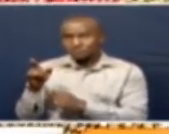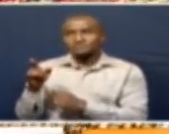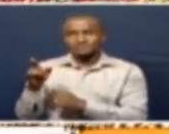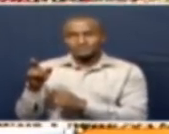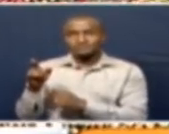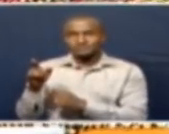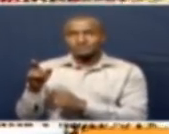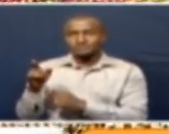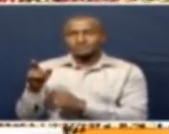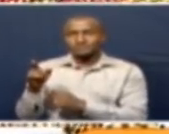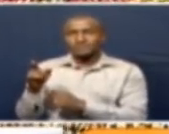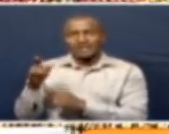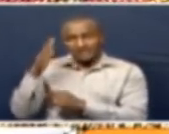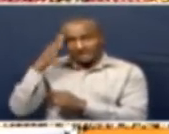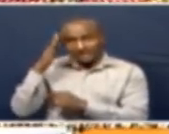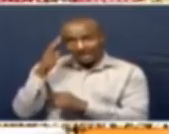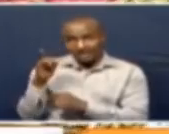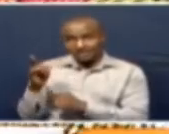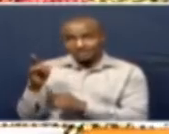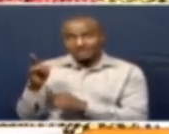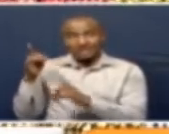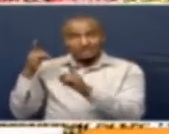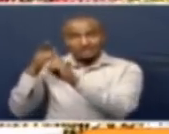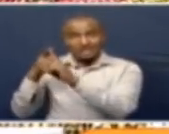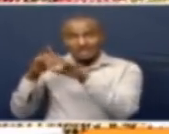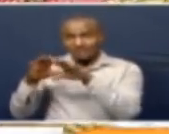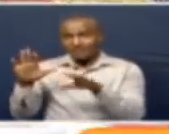approached, they realized that in their target market,